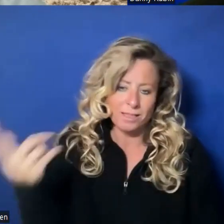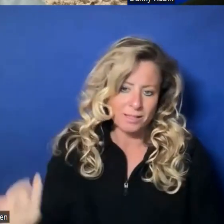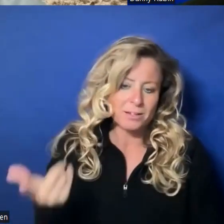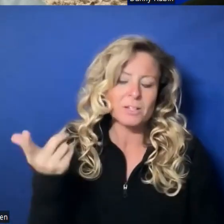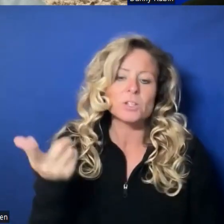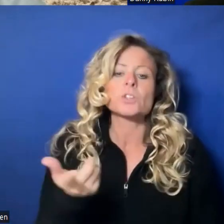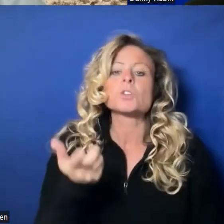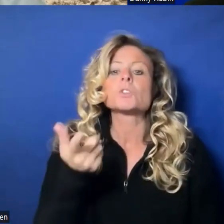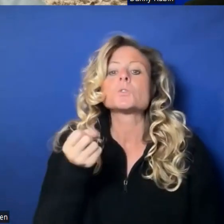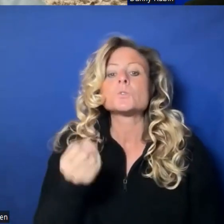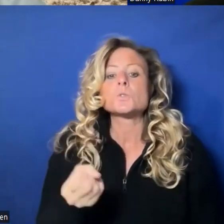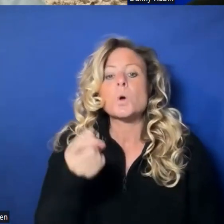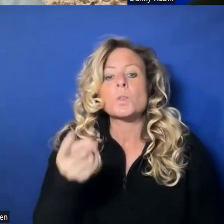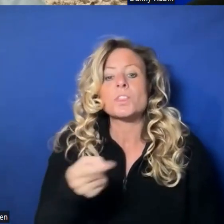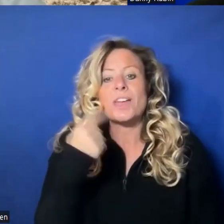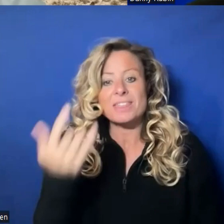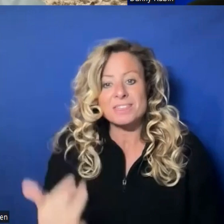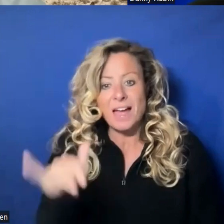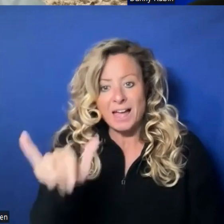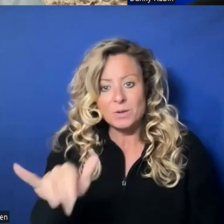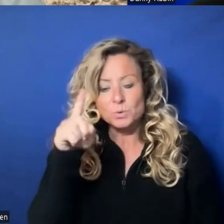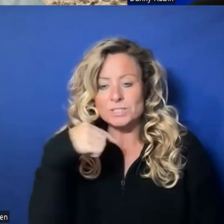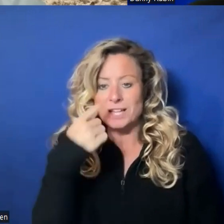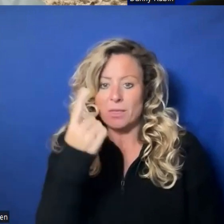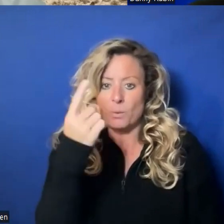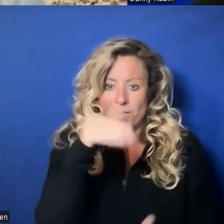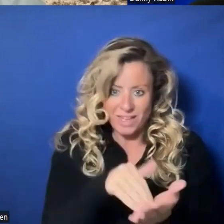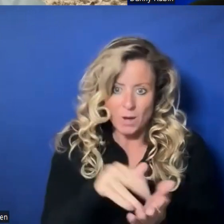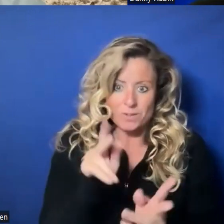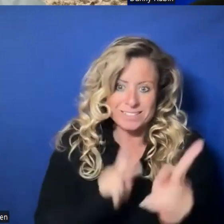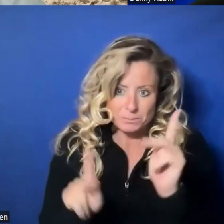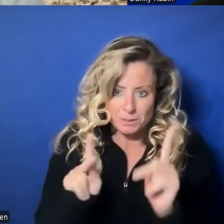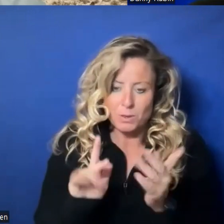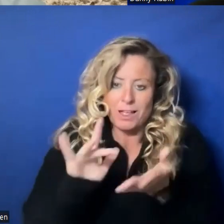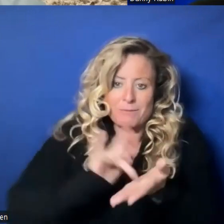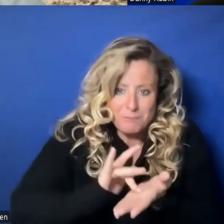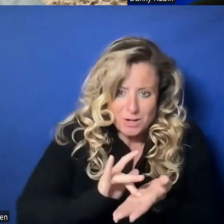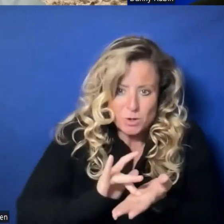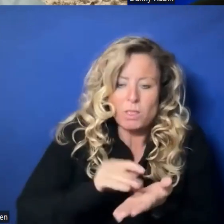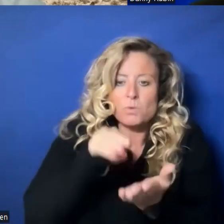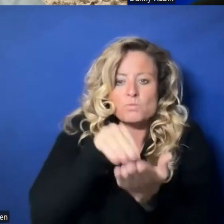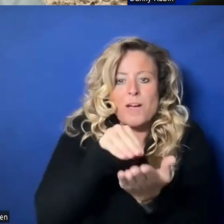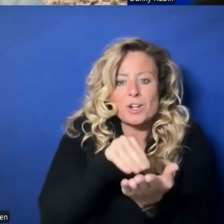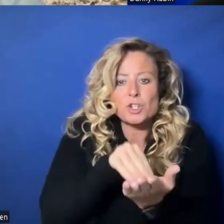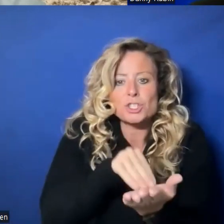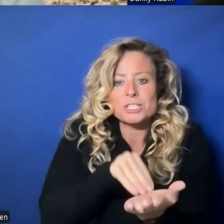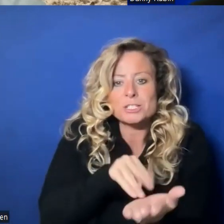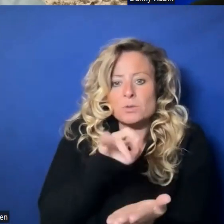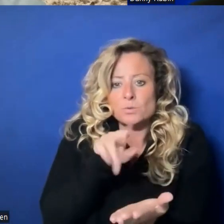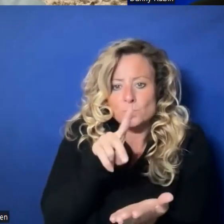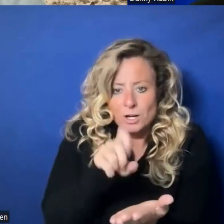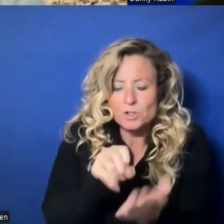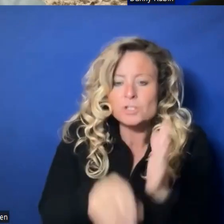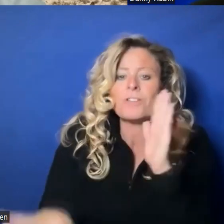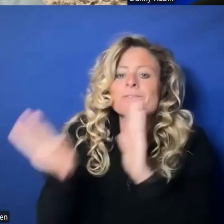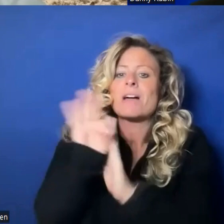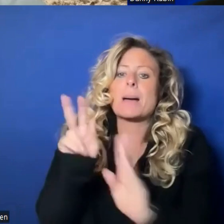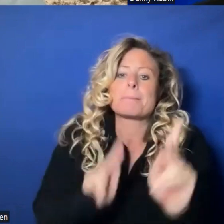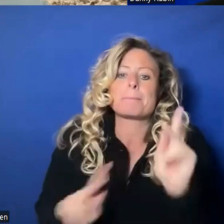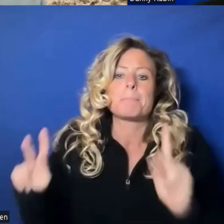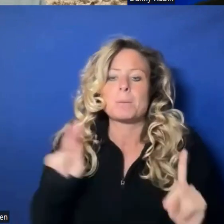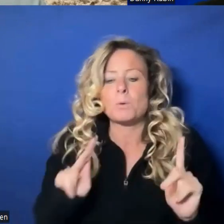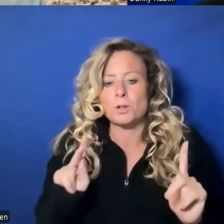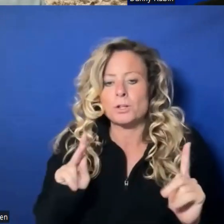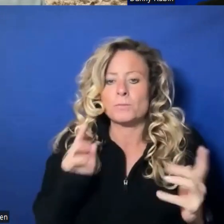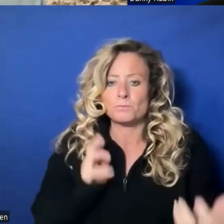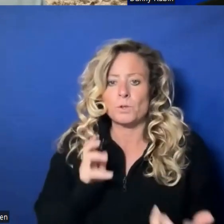to scan tens of thousands of medical records in order to find people that